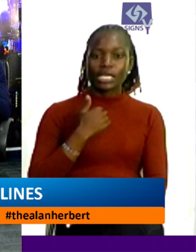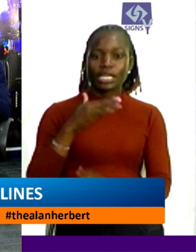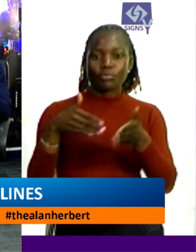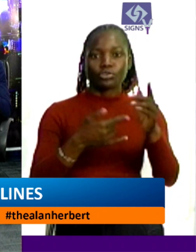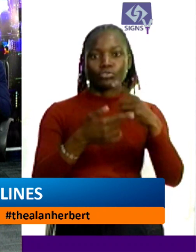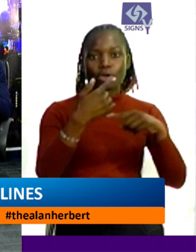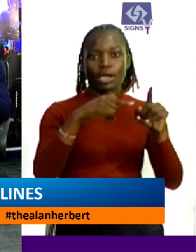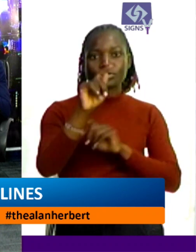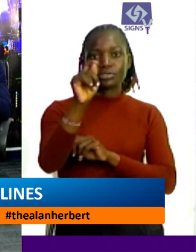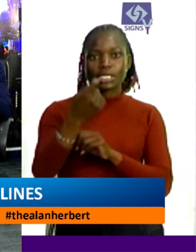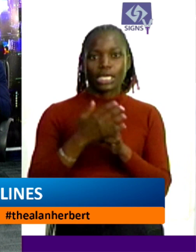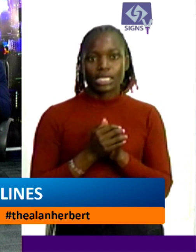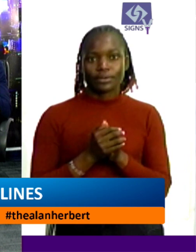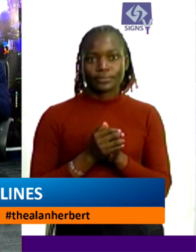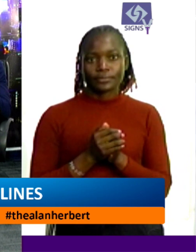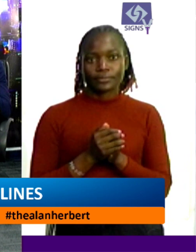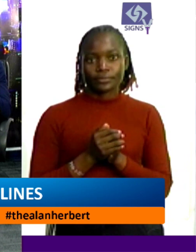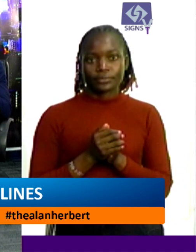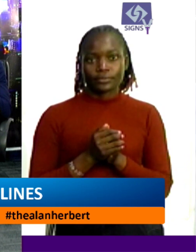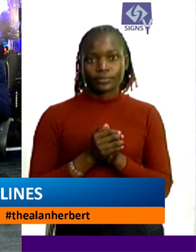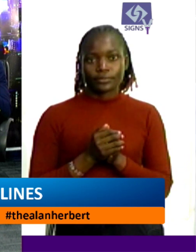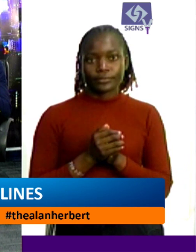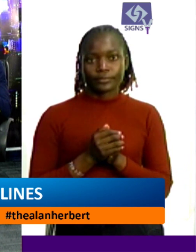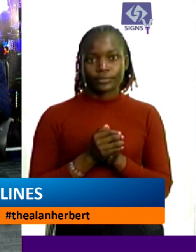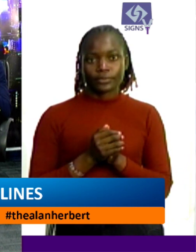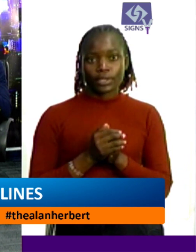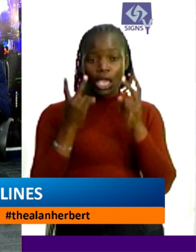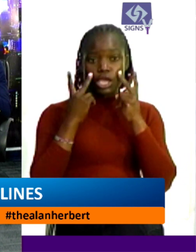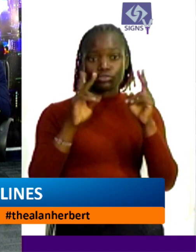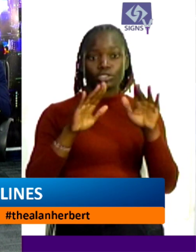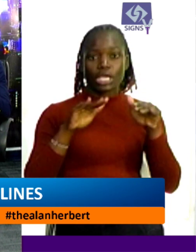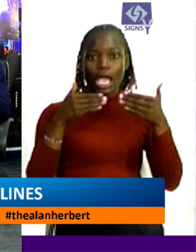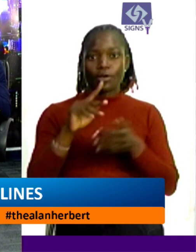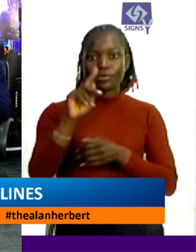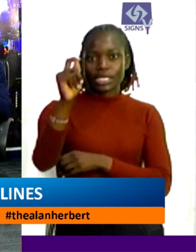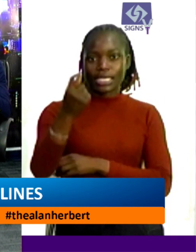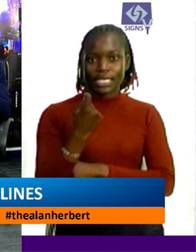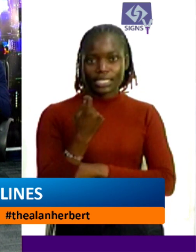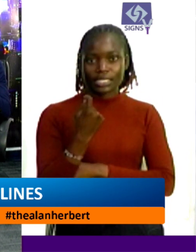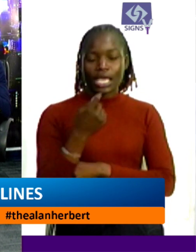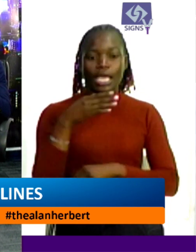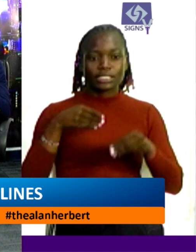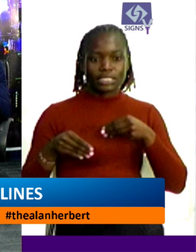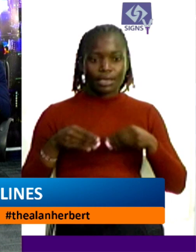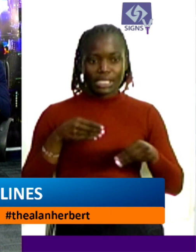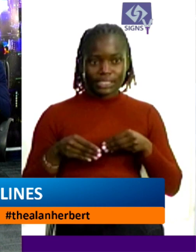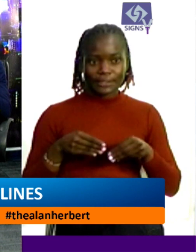Kenya, and getting also to see how the Kenyan